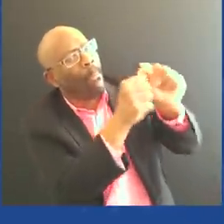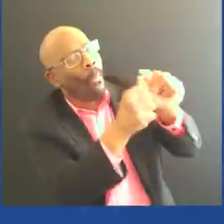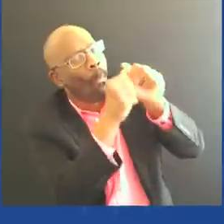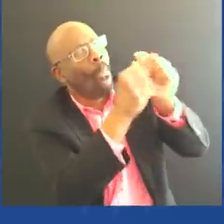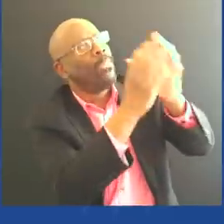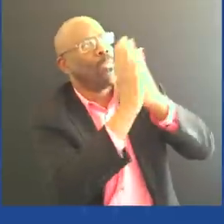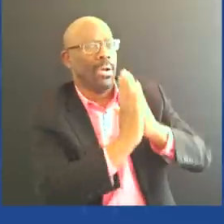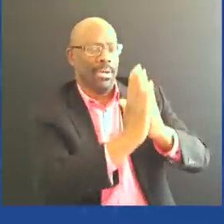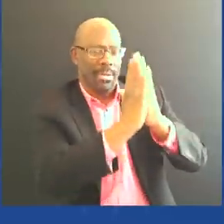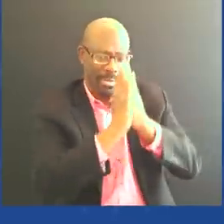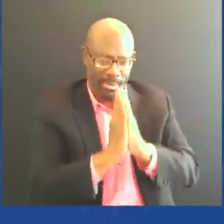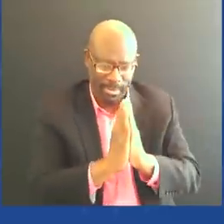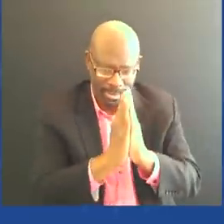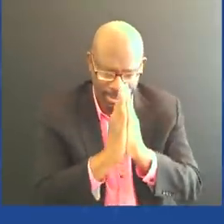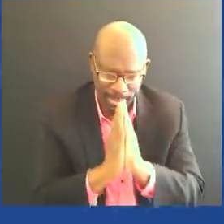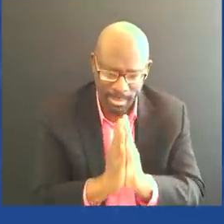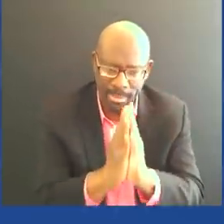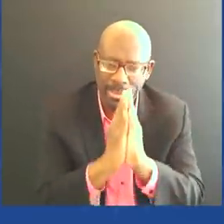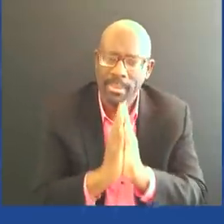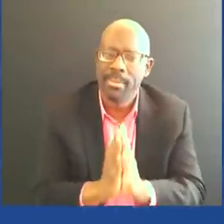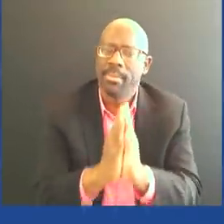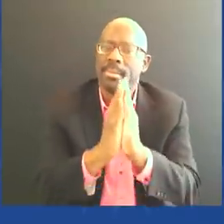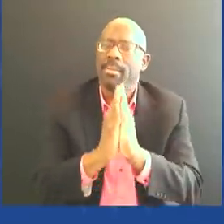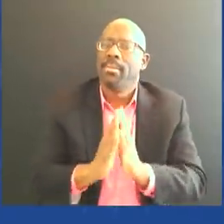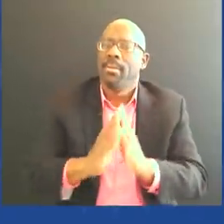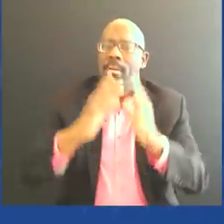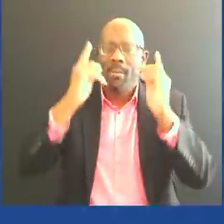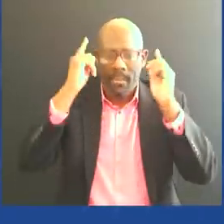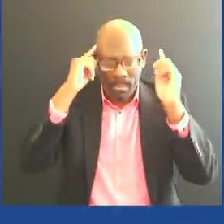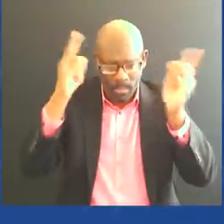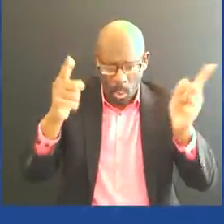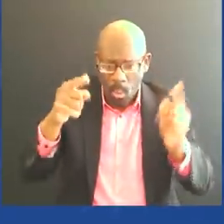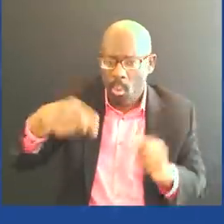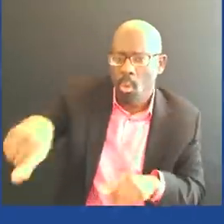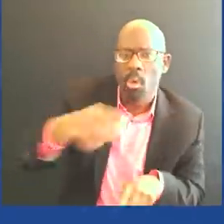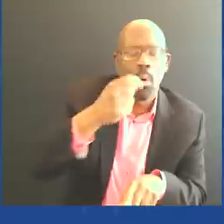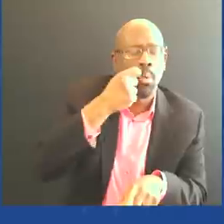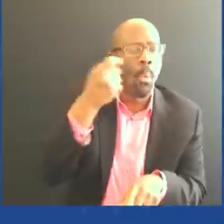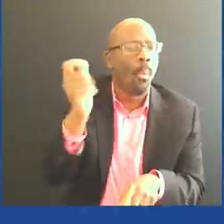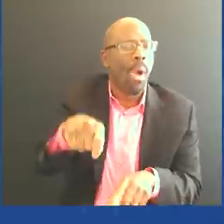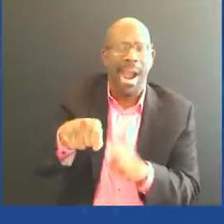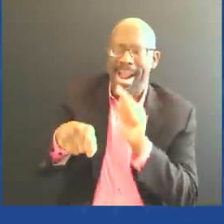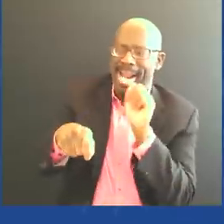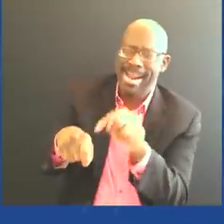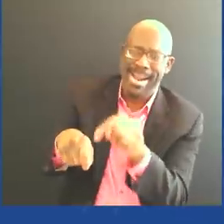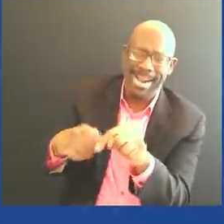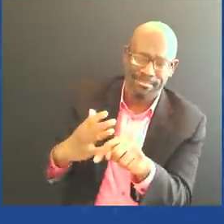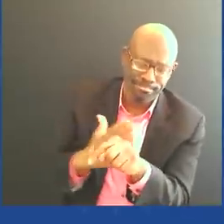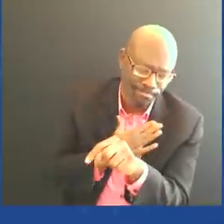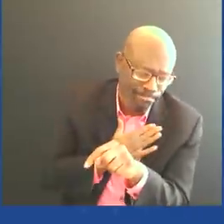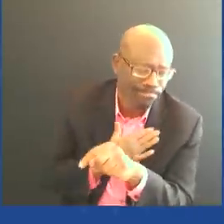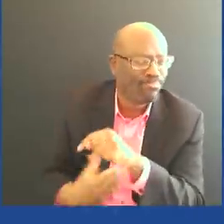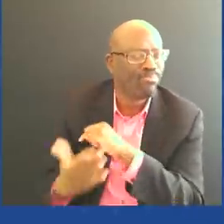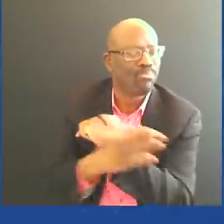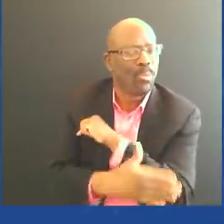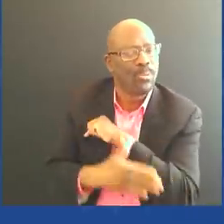the Ukrainian people. We pray in your sovereign name.